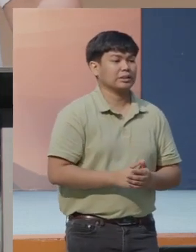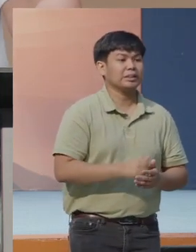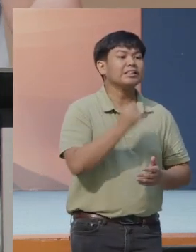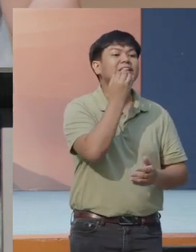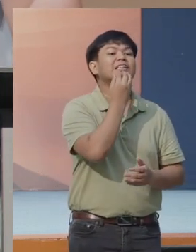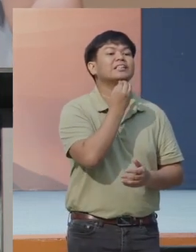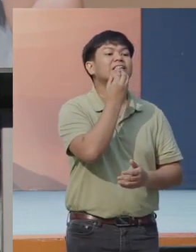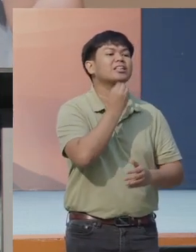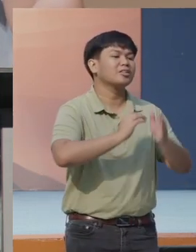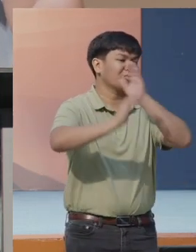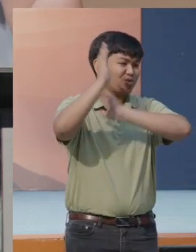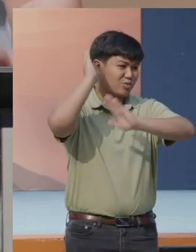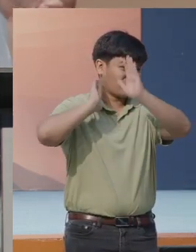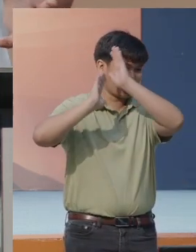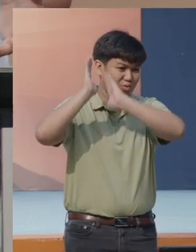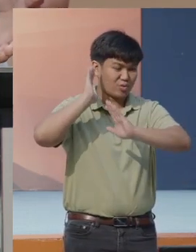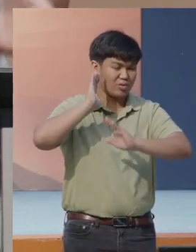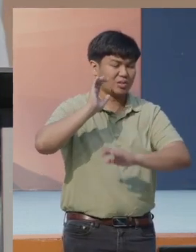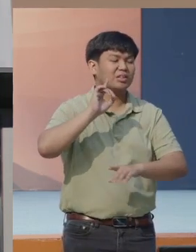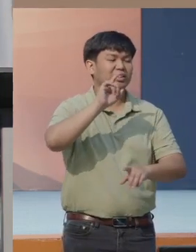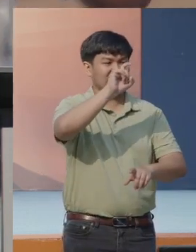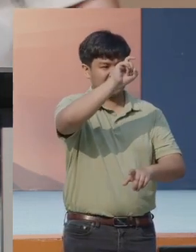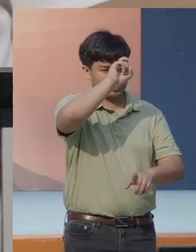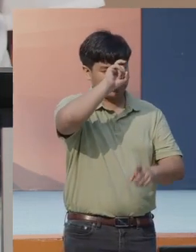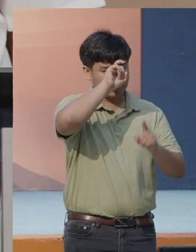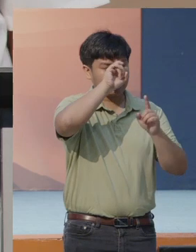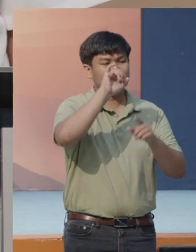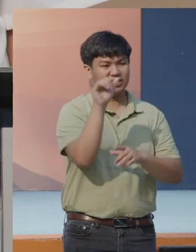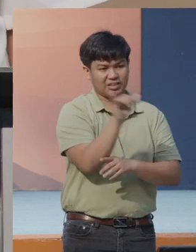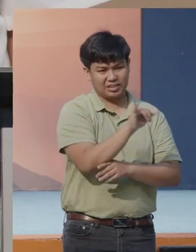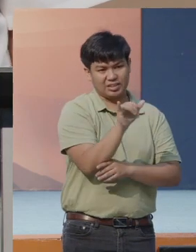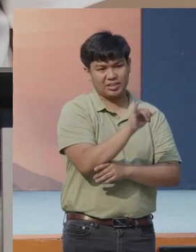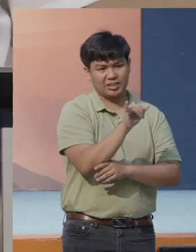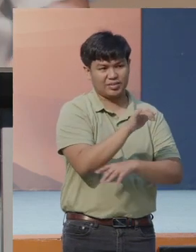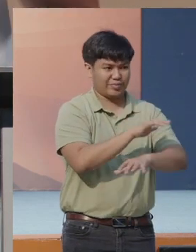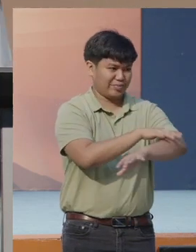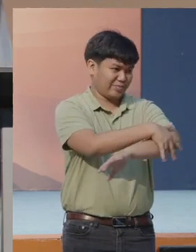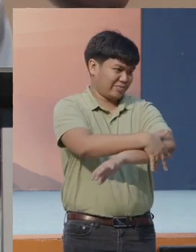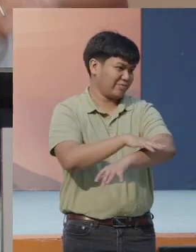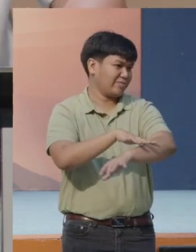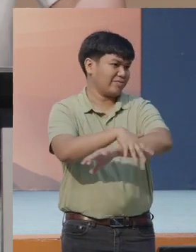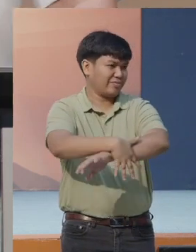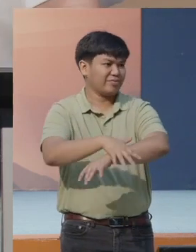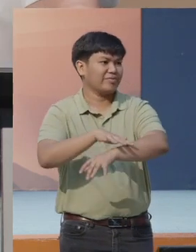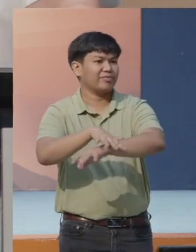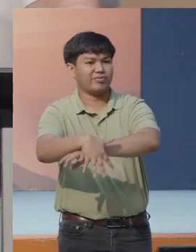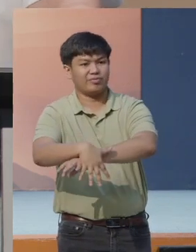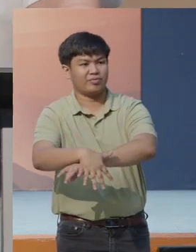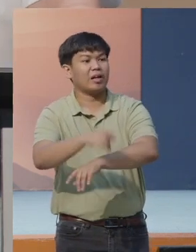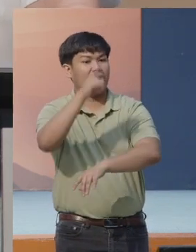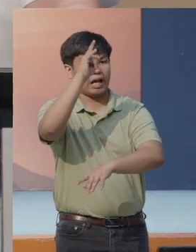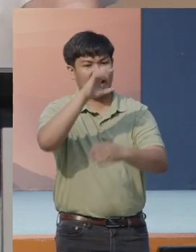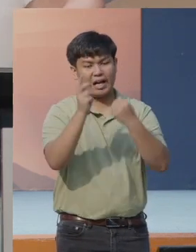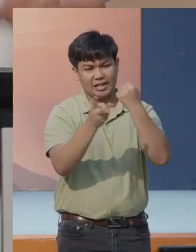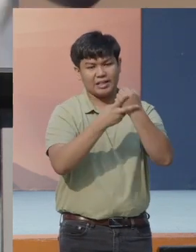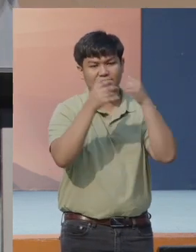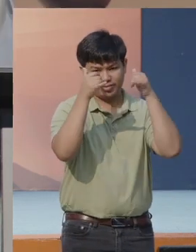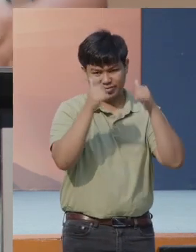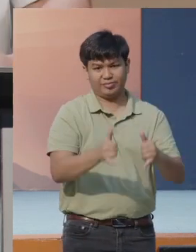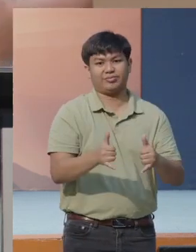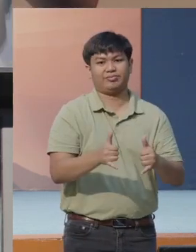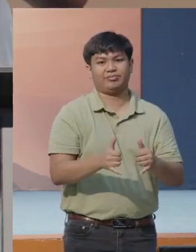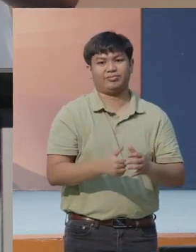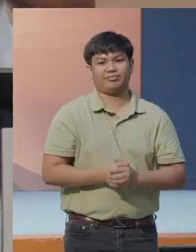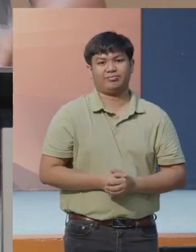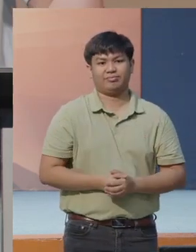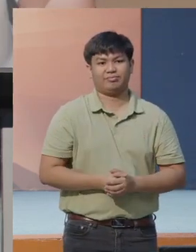land of Egypt, and I rescued you from there. I am the Lord your God. Sabi,